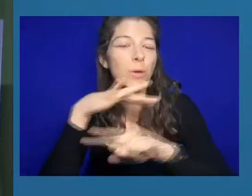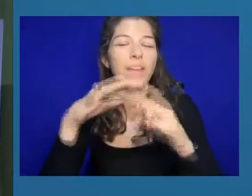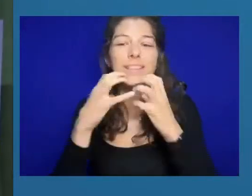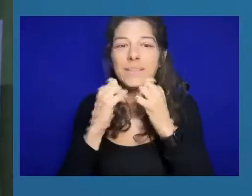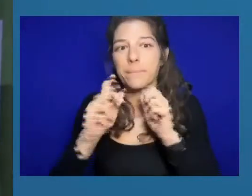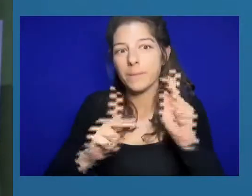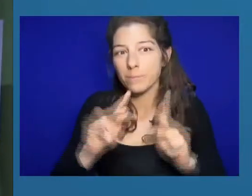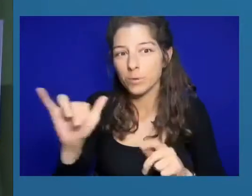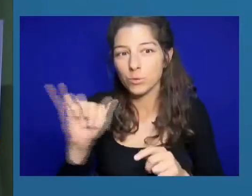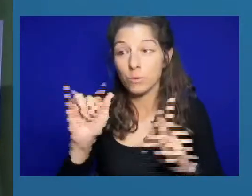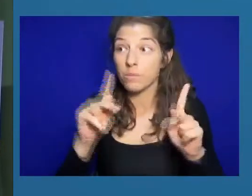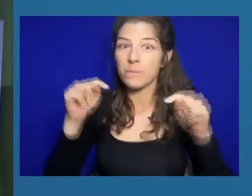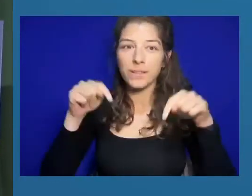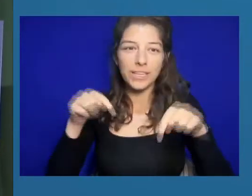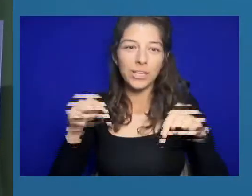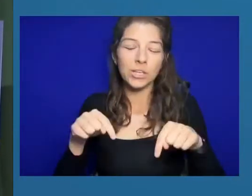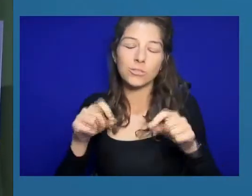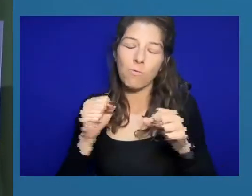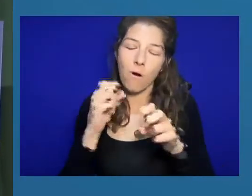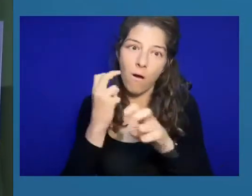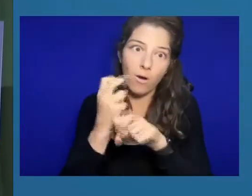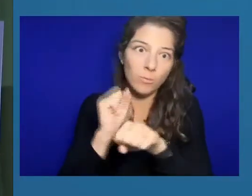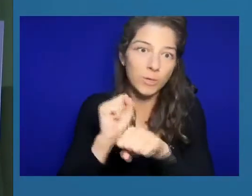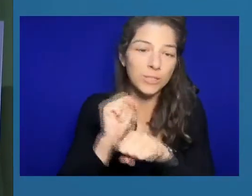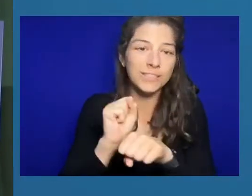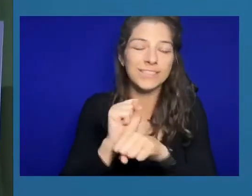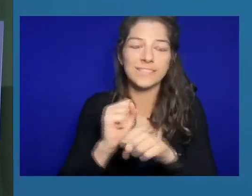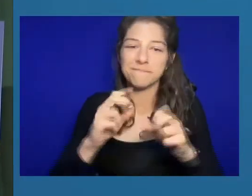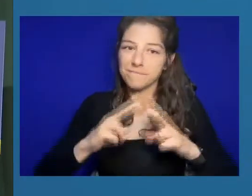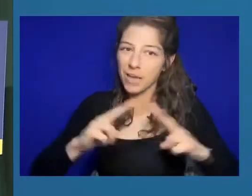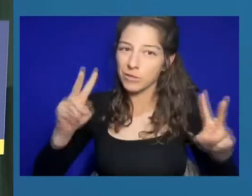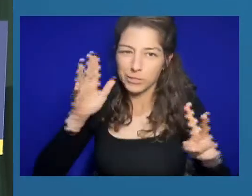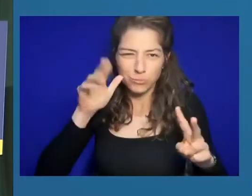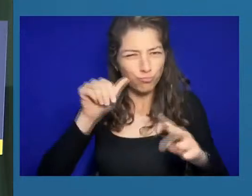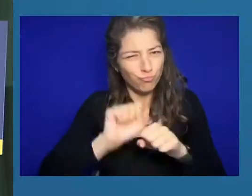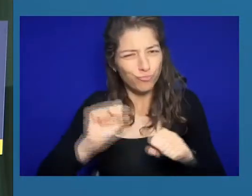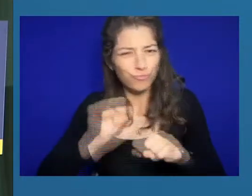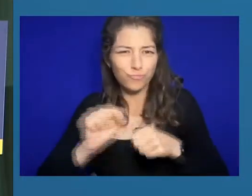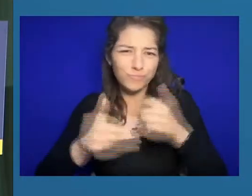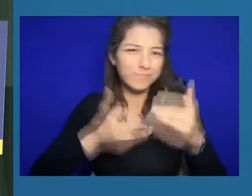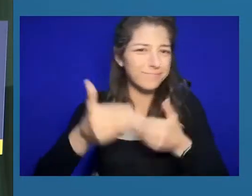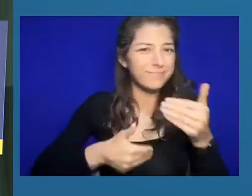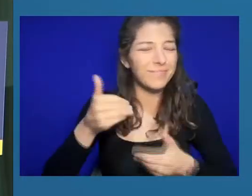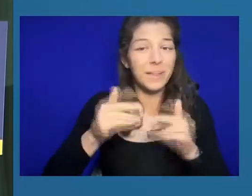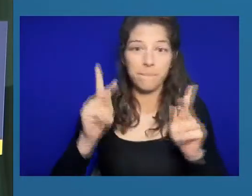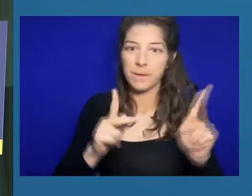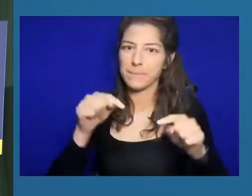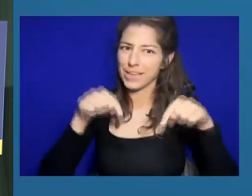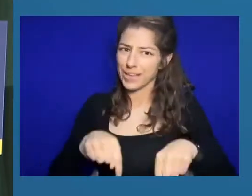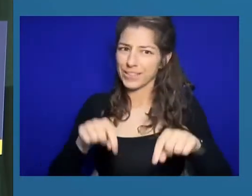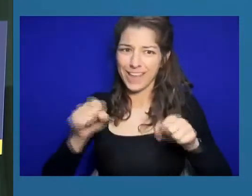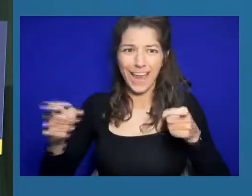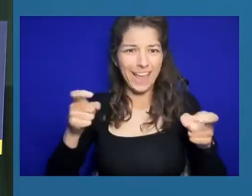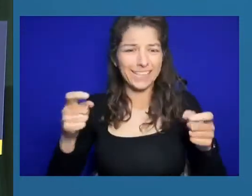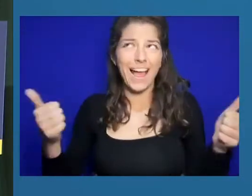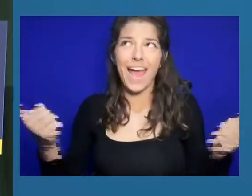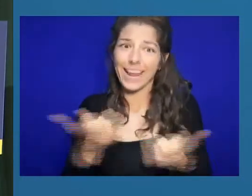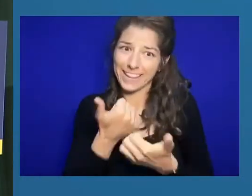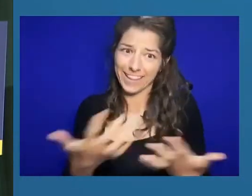up here are so hardworking. They're so resilient. People here can handle anything.